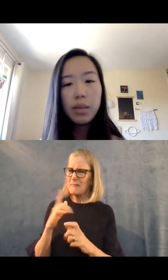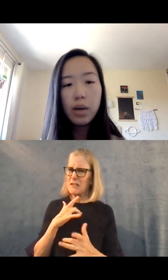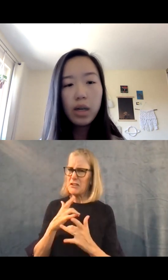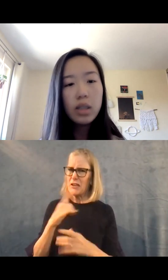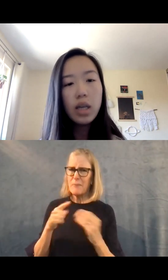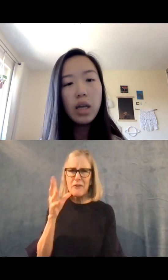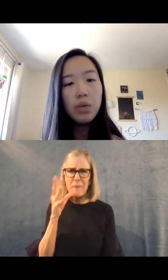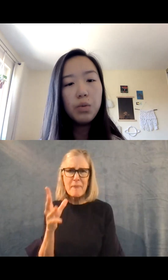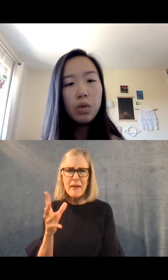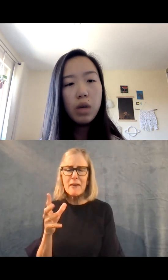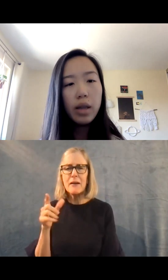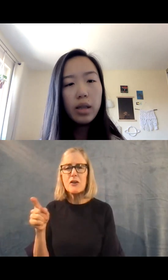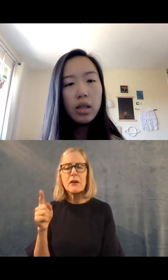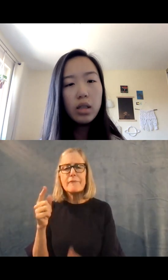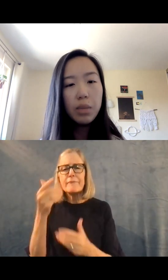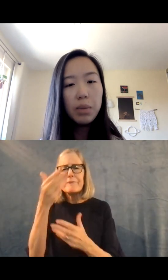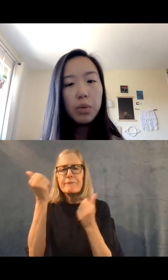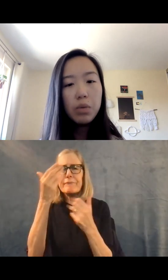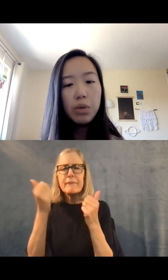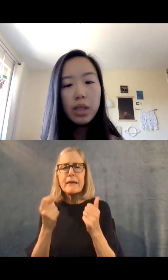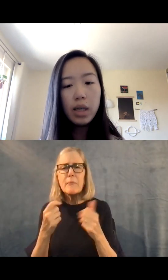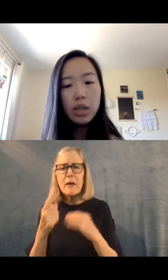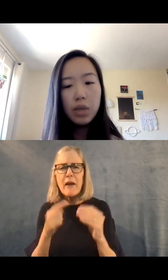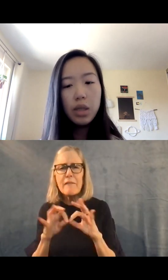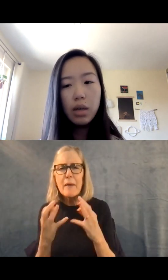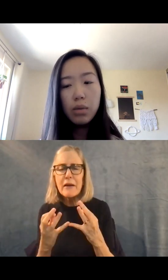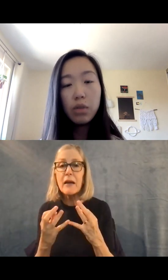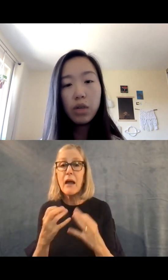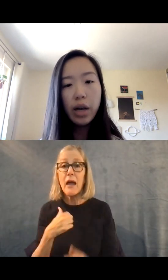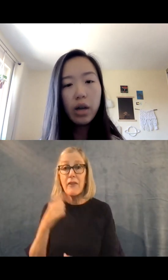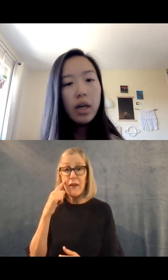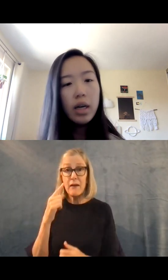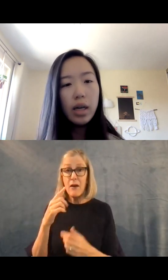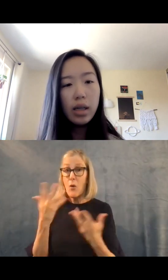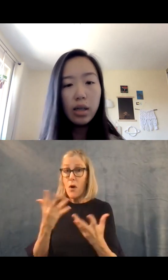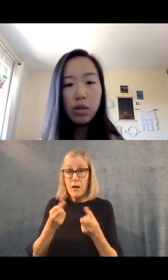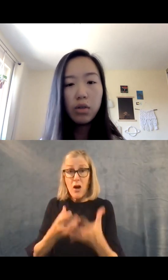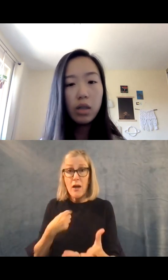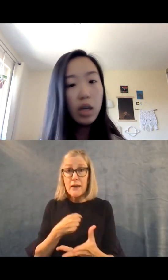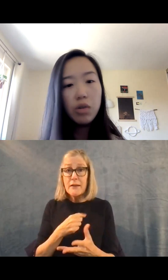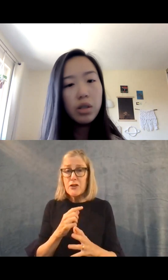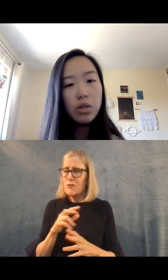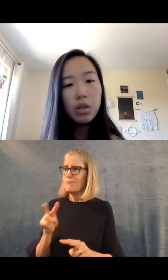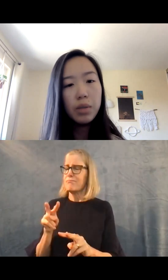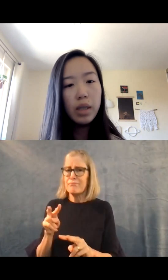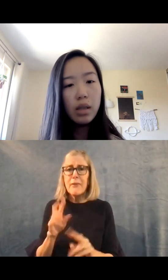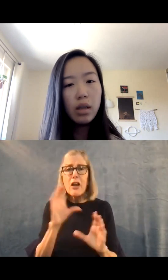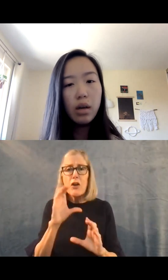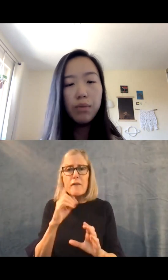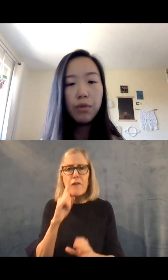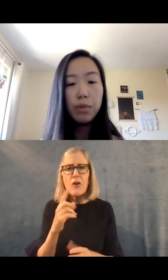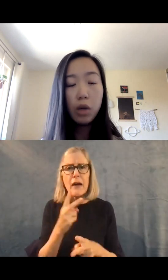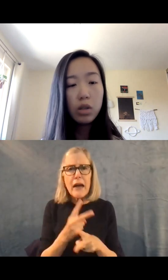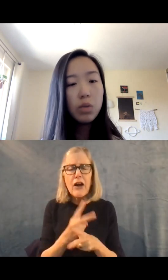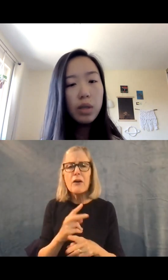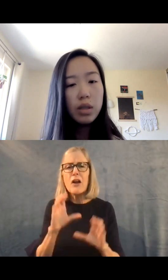things about us. And I think the tipping point when we decided to really look for care and like look for a diagnosis or something